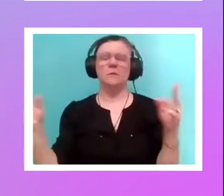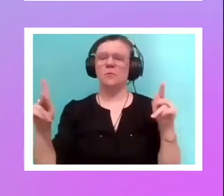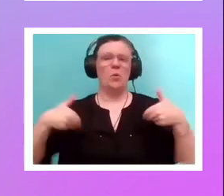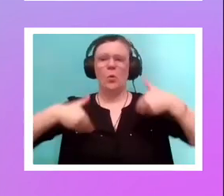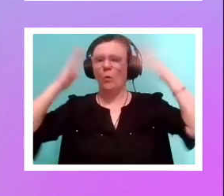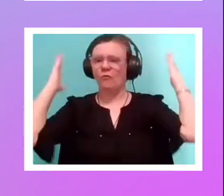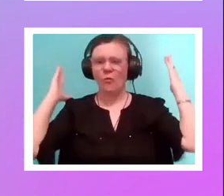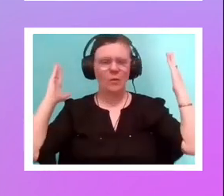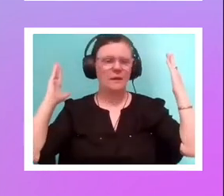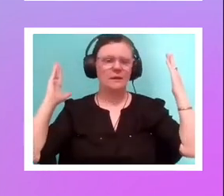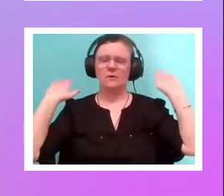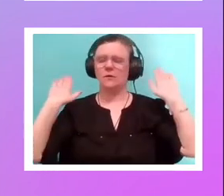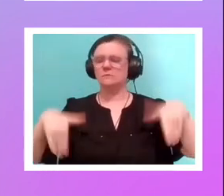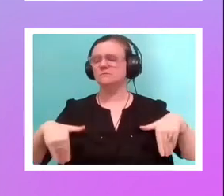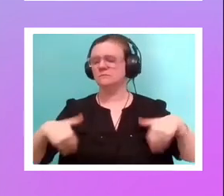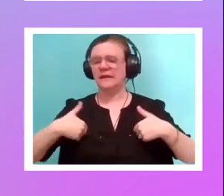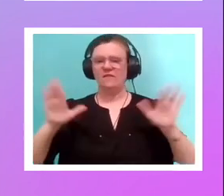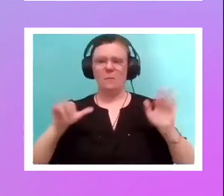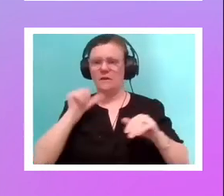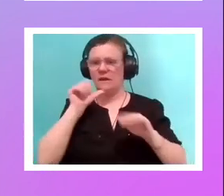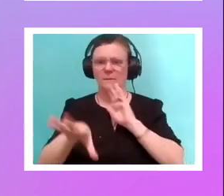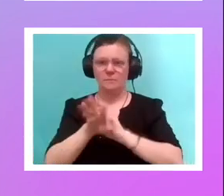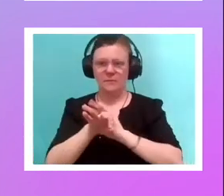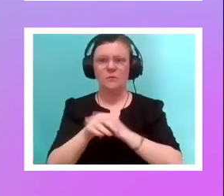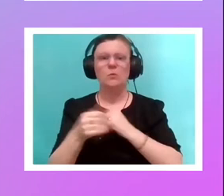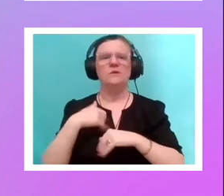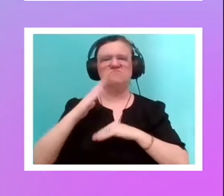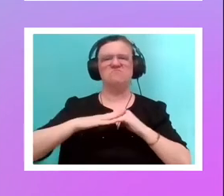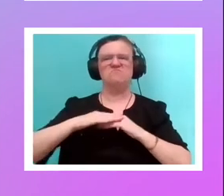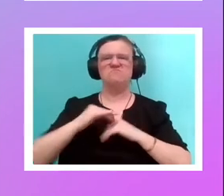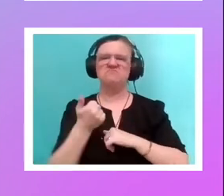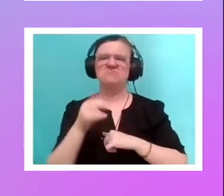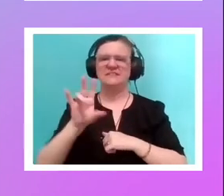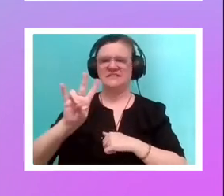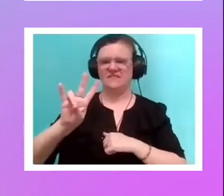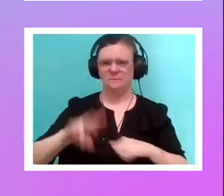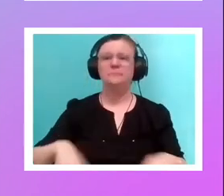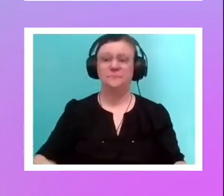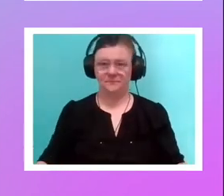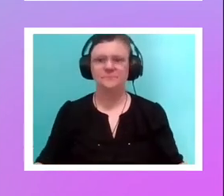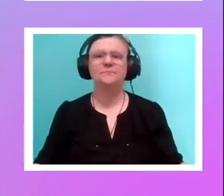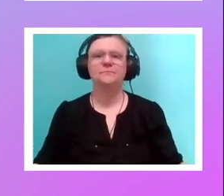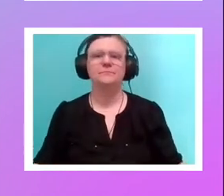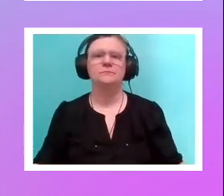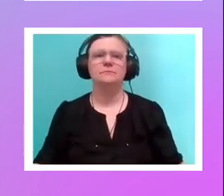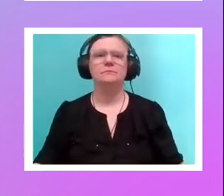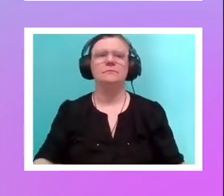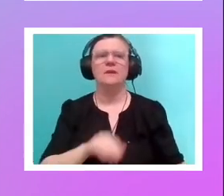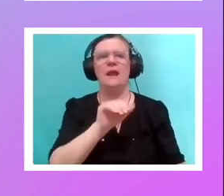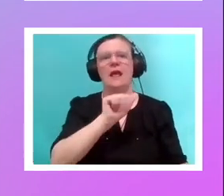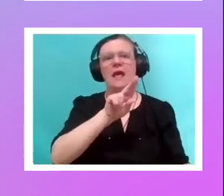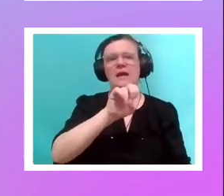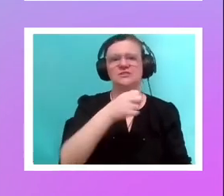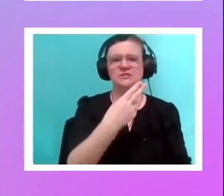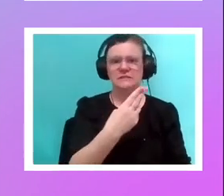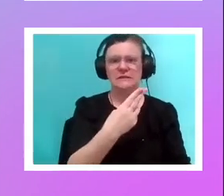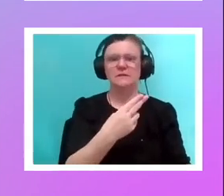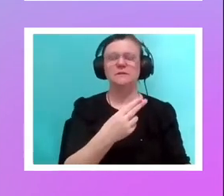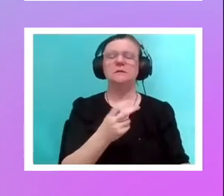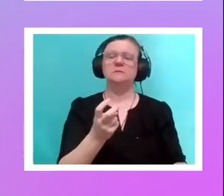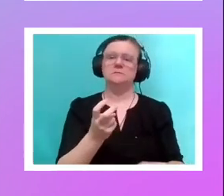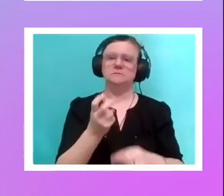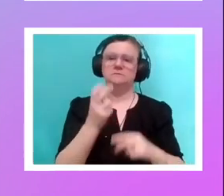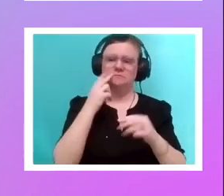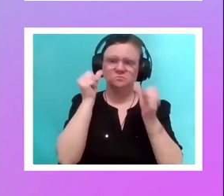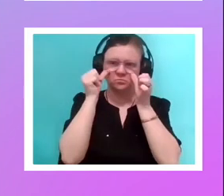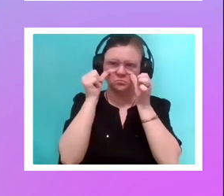or choose from. So that's why we created 7. And this example is Ashley, who is severely sight impaired and